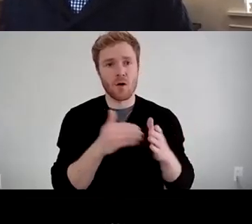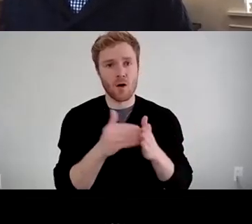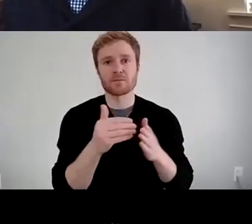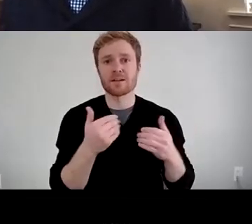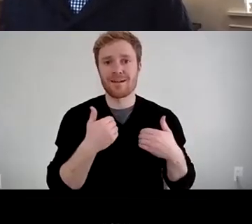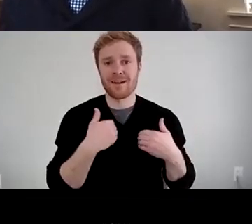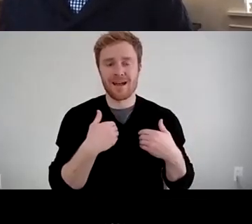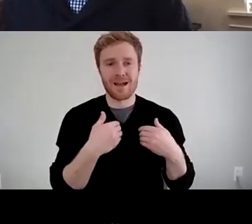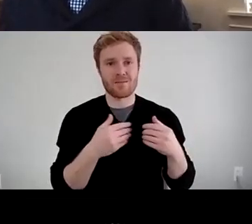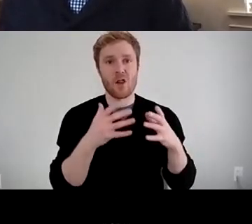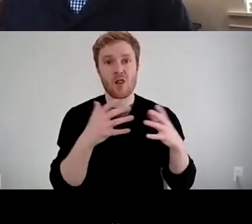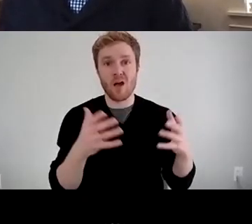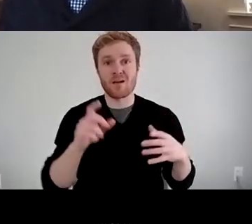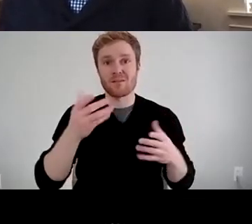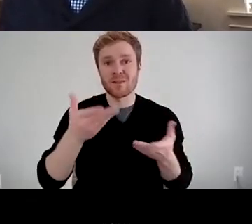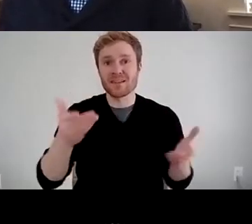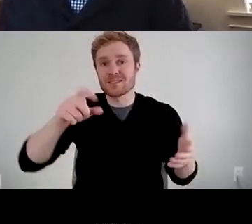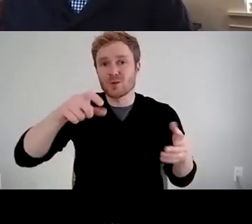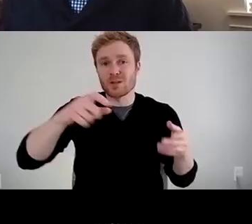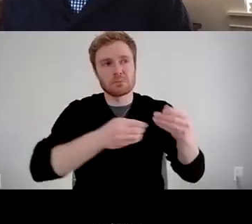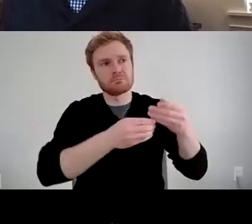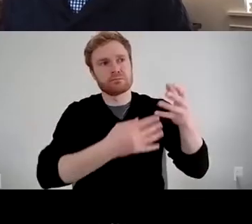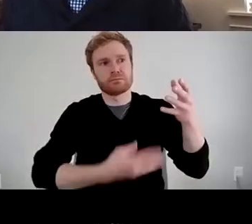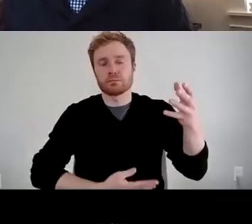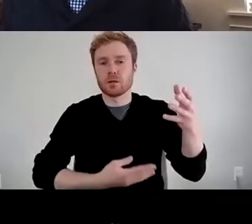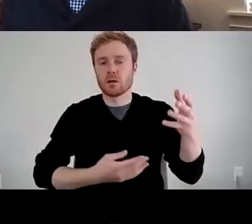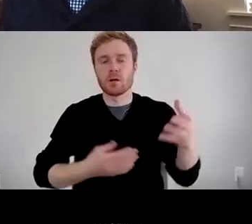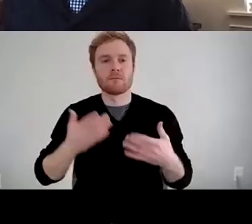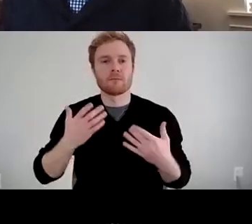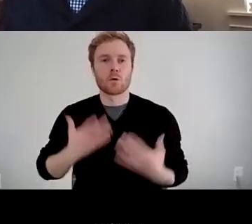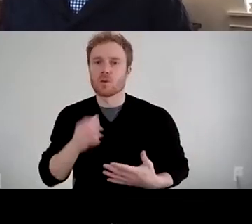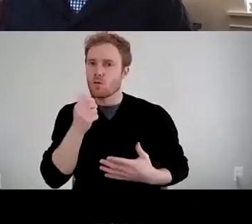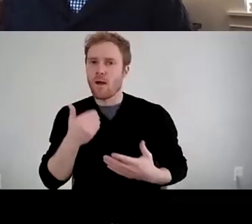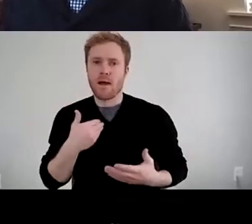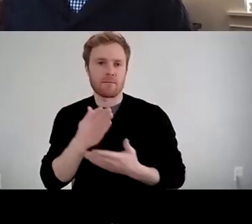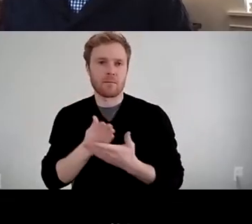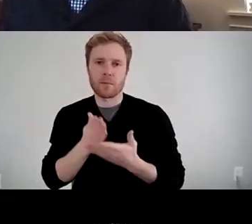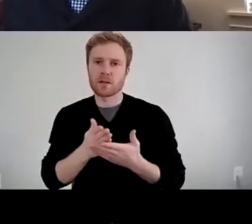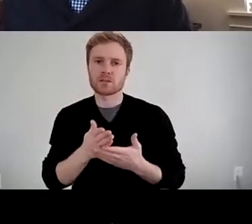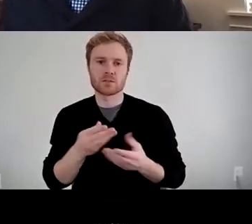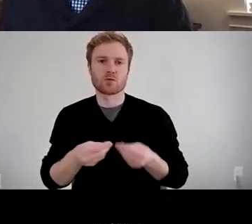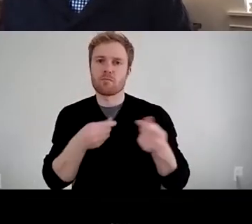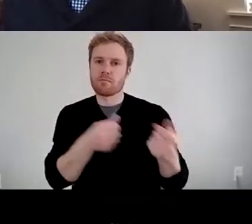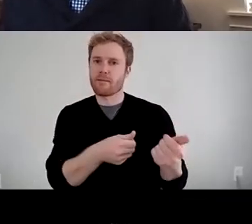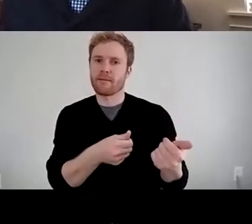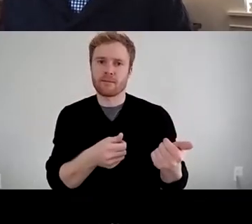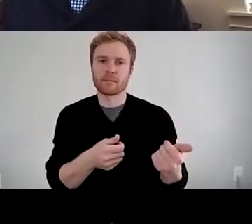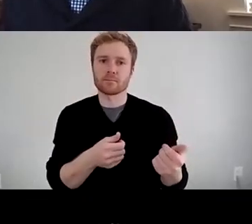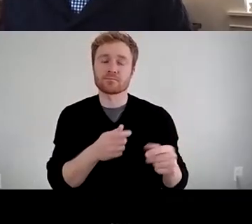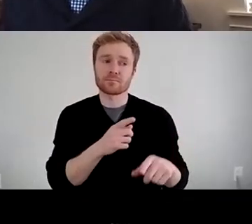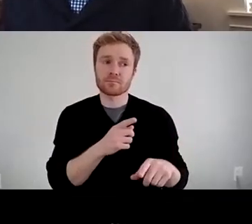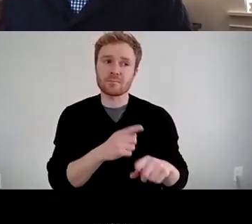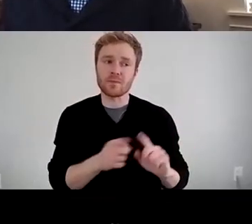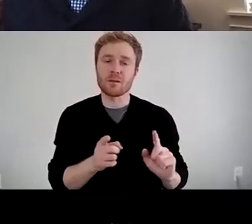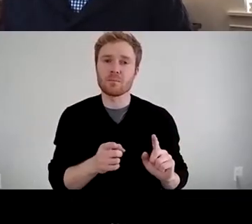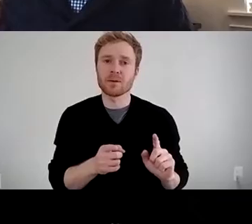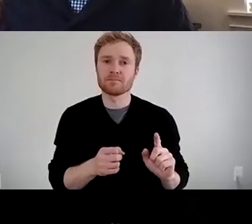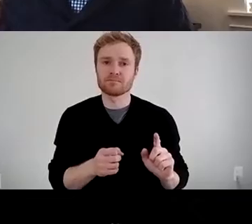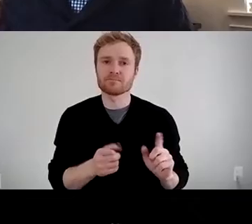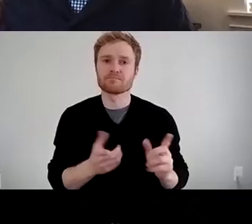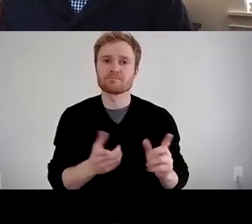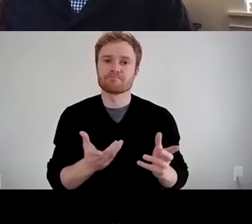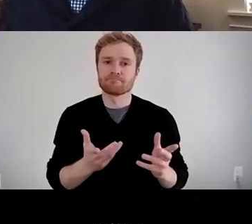the city of Pittsburgh in this time. And I asked to look at the structure of the board, but I also want to thank the people who do serve